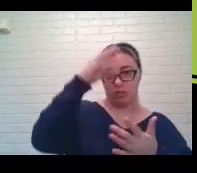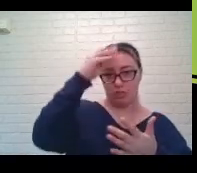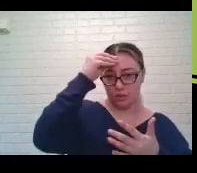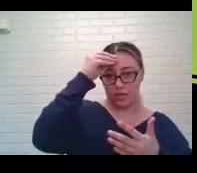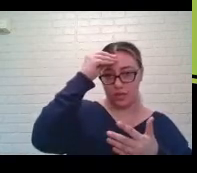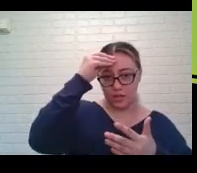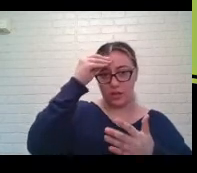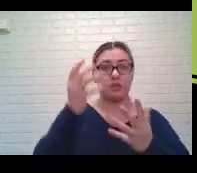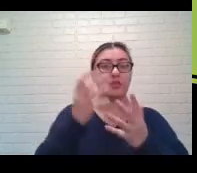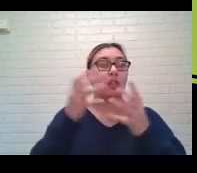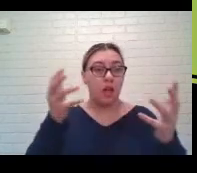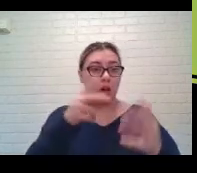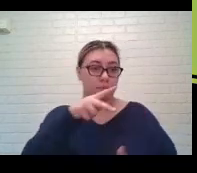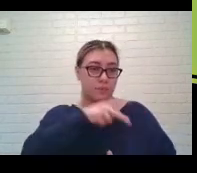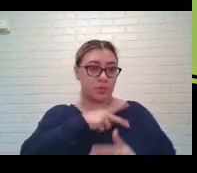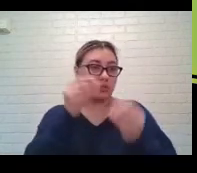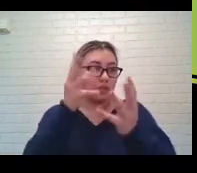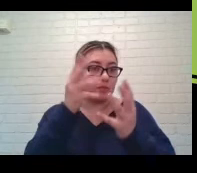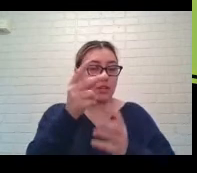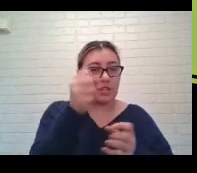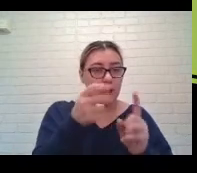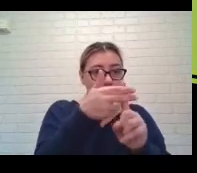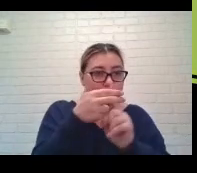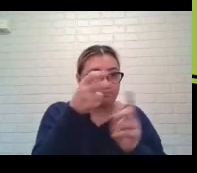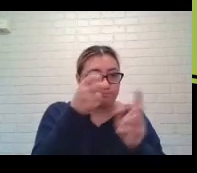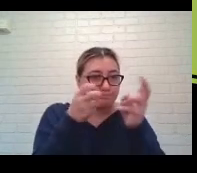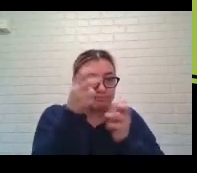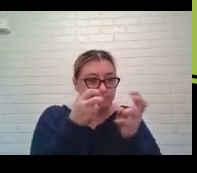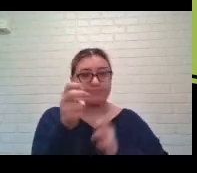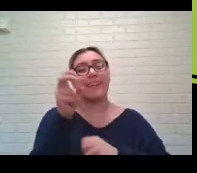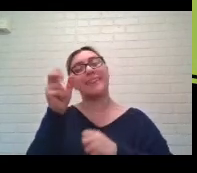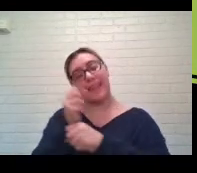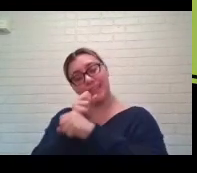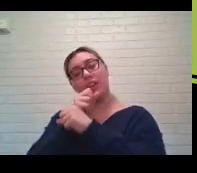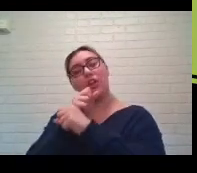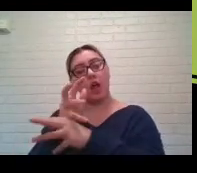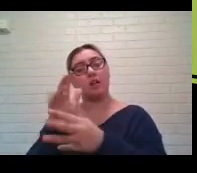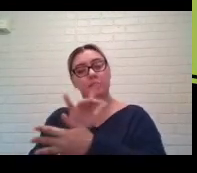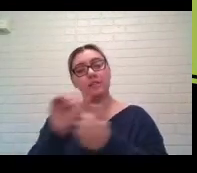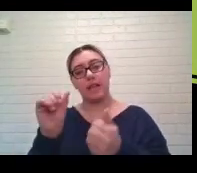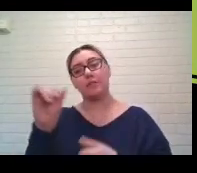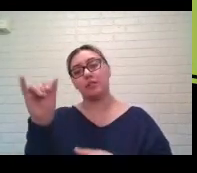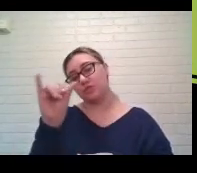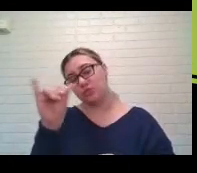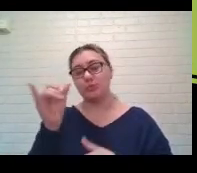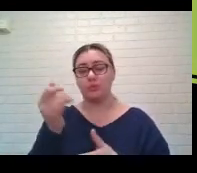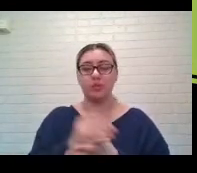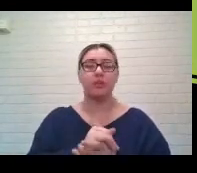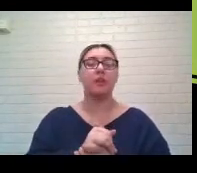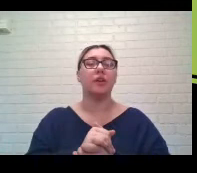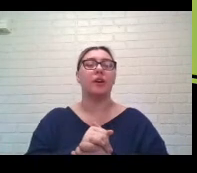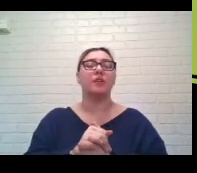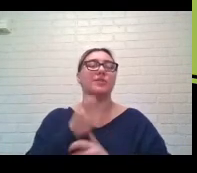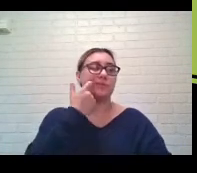extracted, and that can also cause a lot of damage in a way. So we had recently